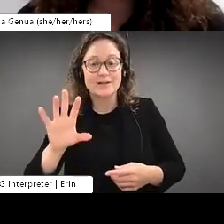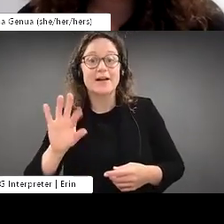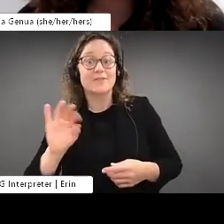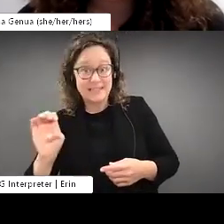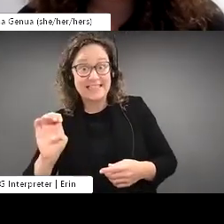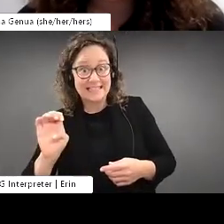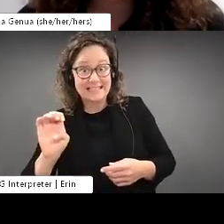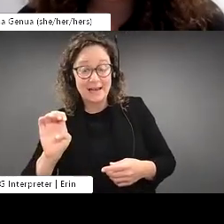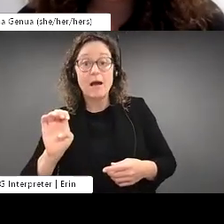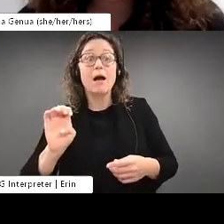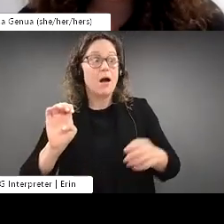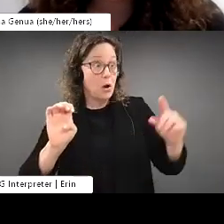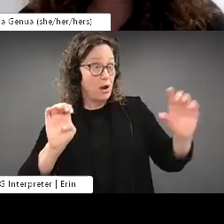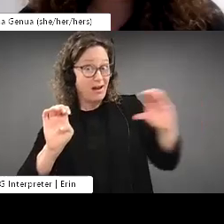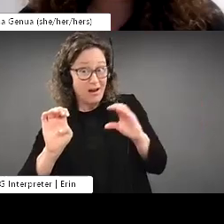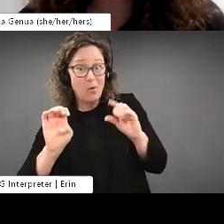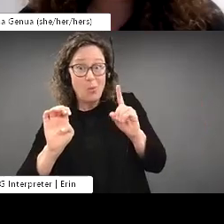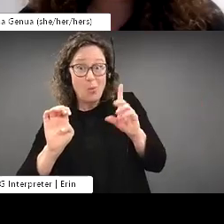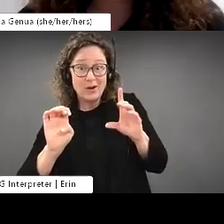we have 700.